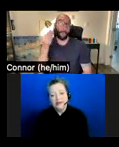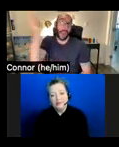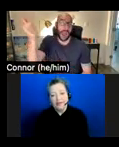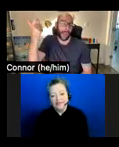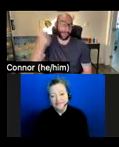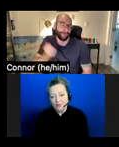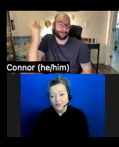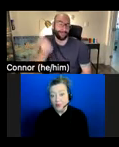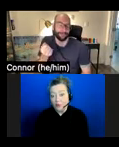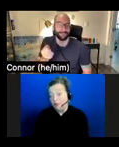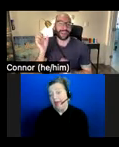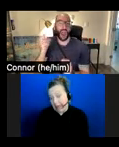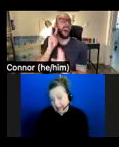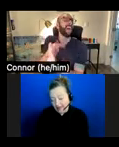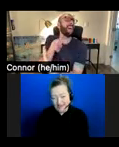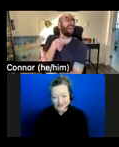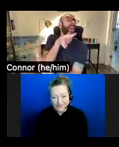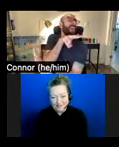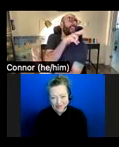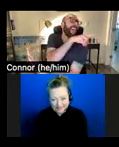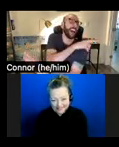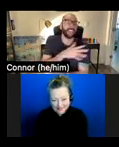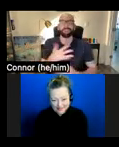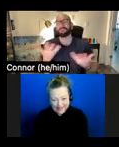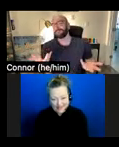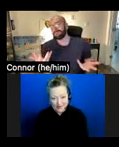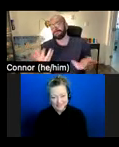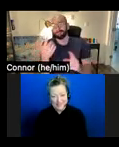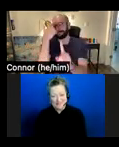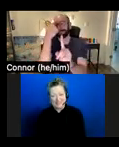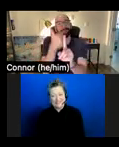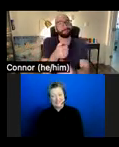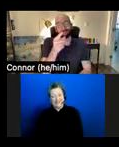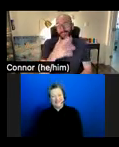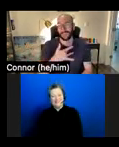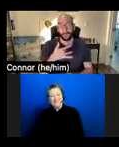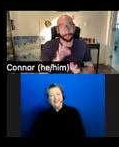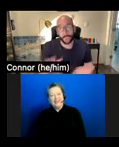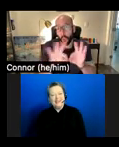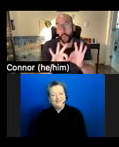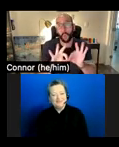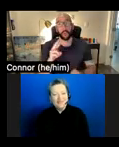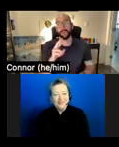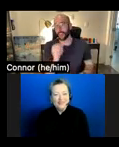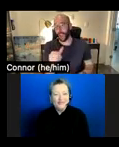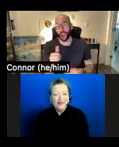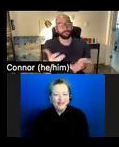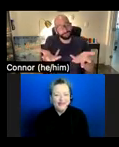So that's for those who pay for their membership, who might have the privilege and ability to do that.